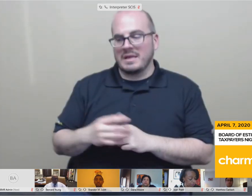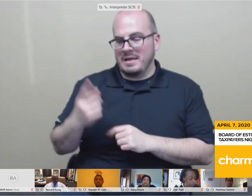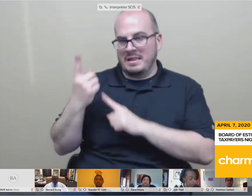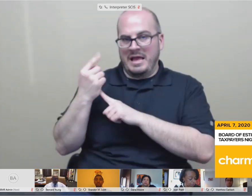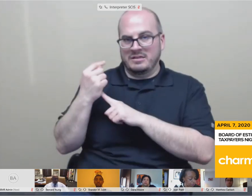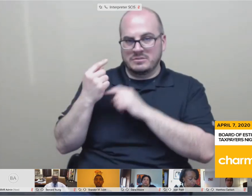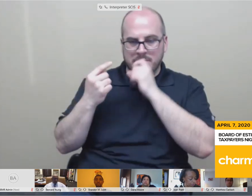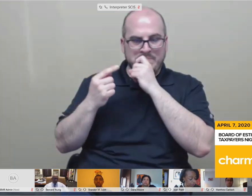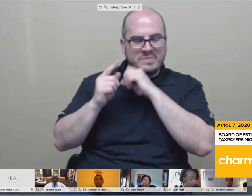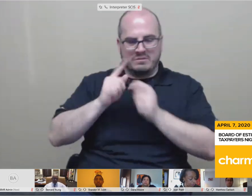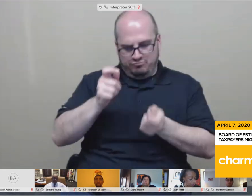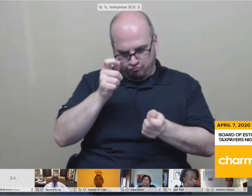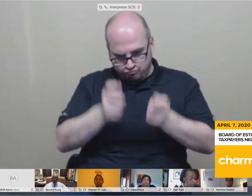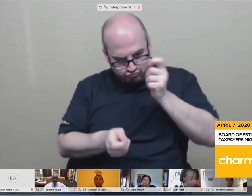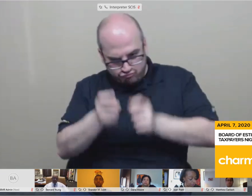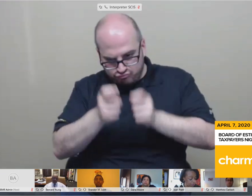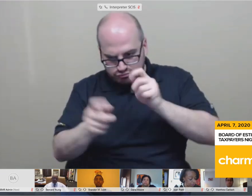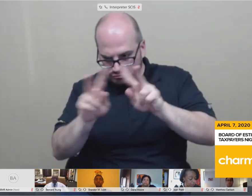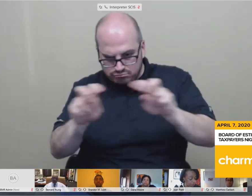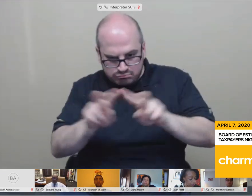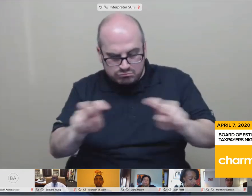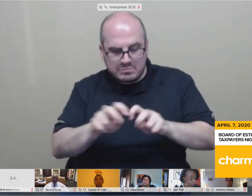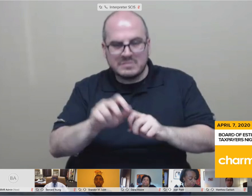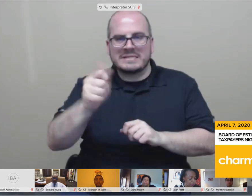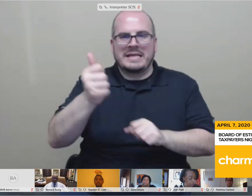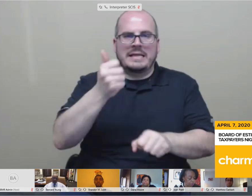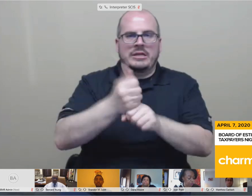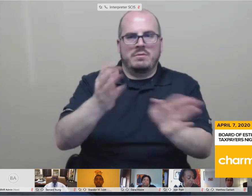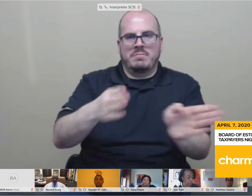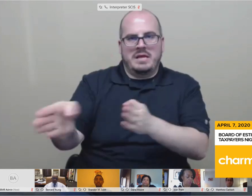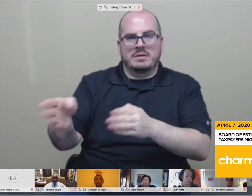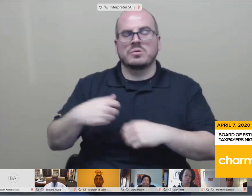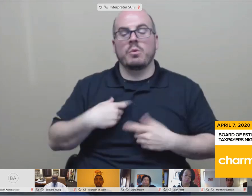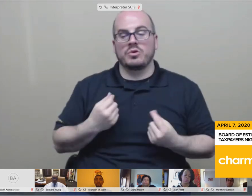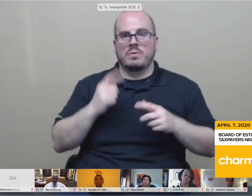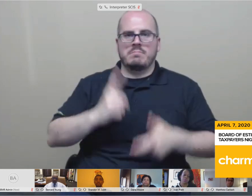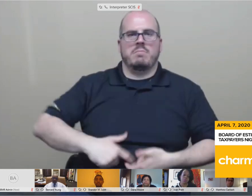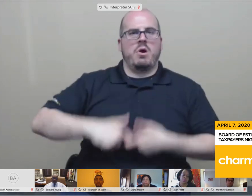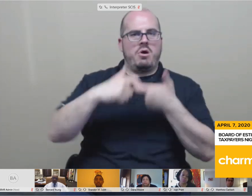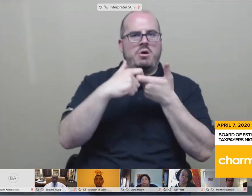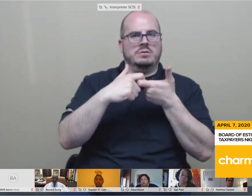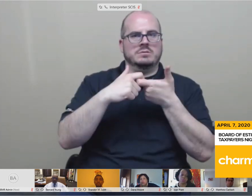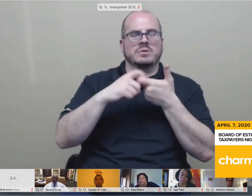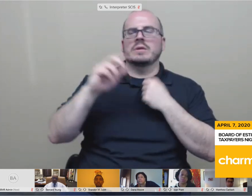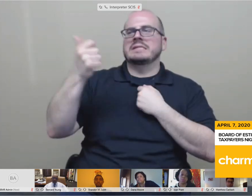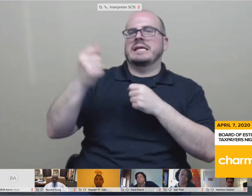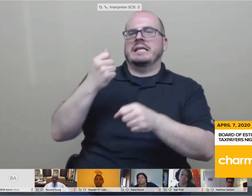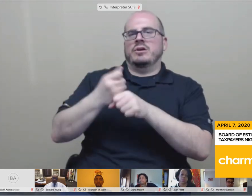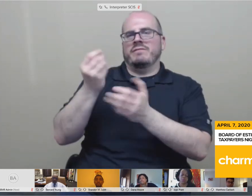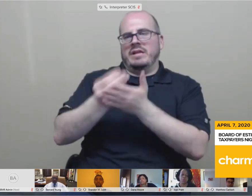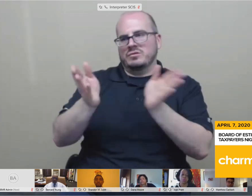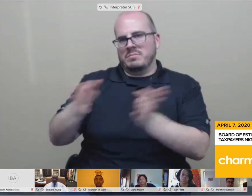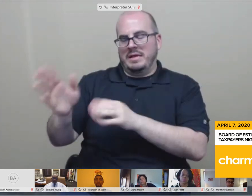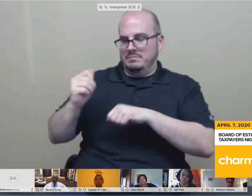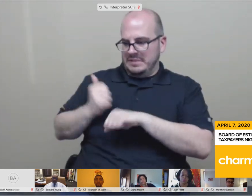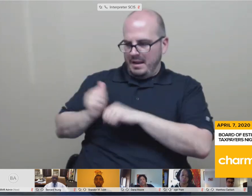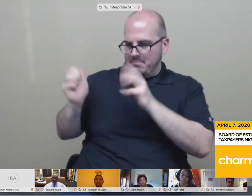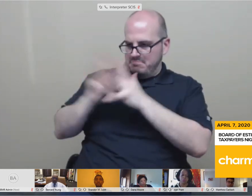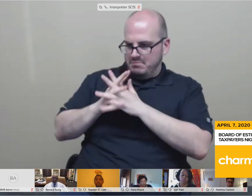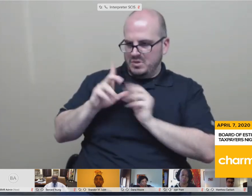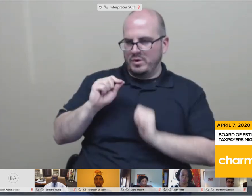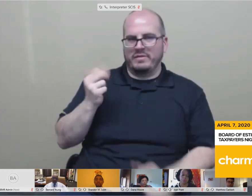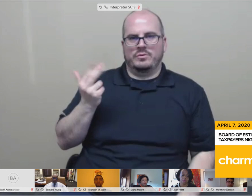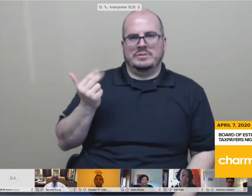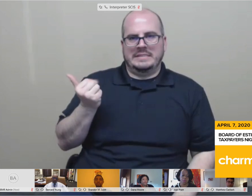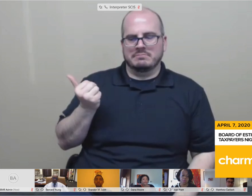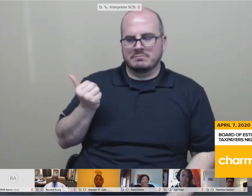10-year financial plan. So what we did was we paused, and the 10-year financial plan was implemented in 2013. And